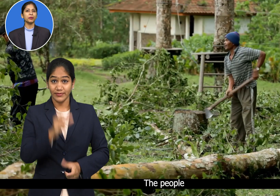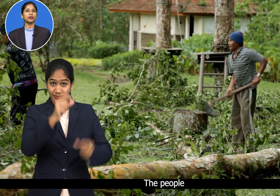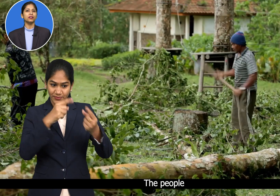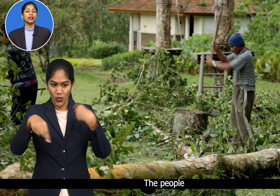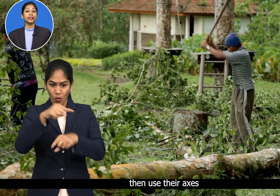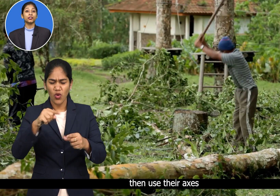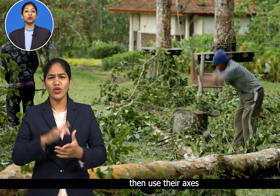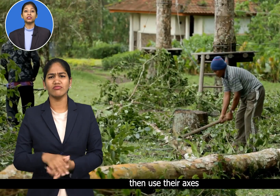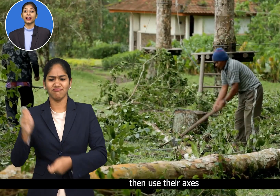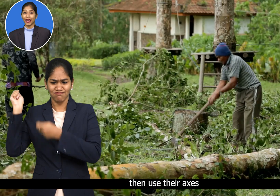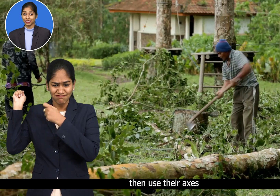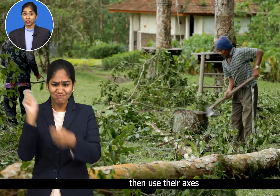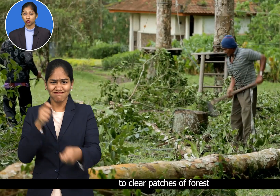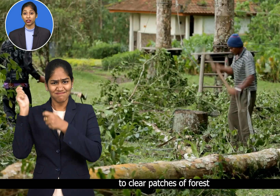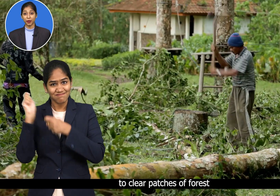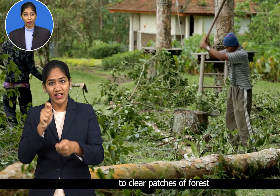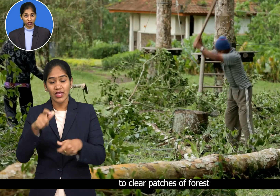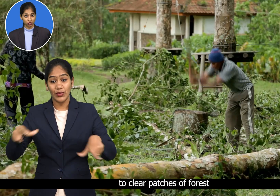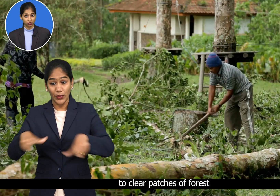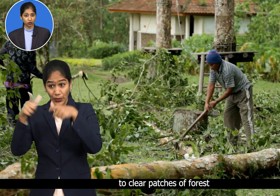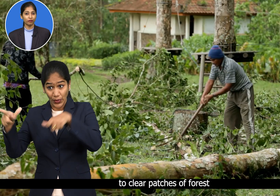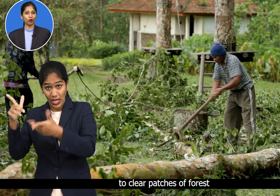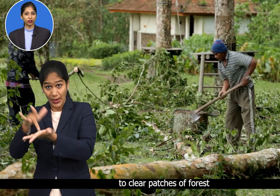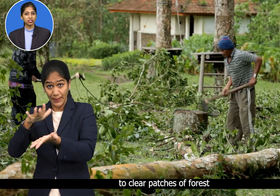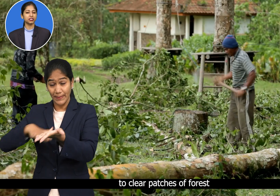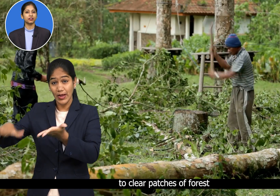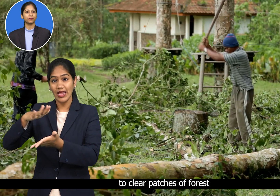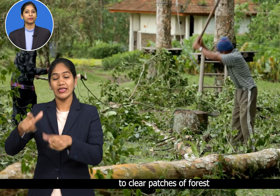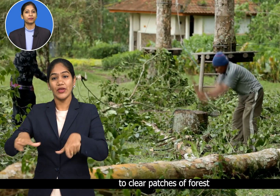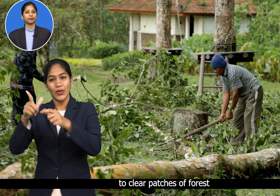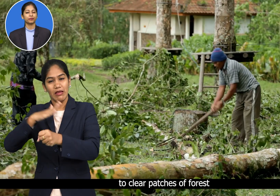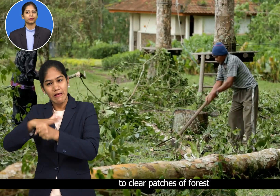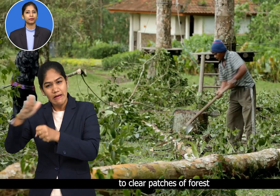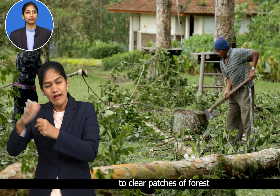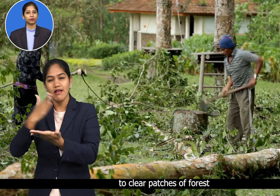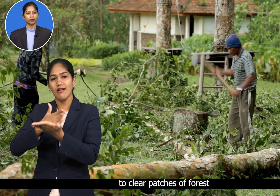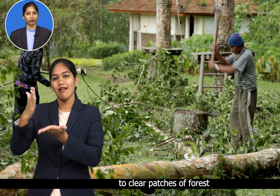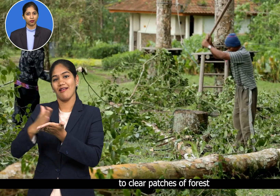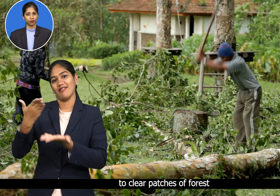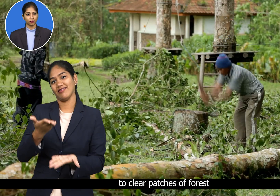The people then use their axes to clear patches of forest